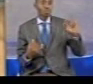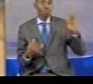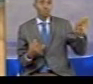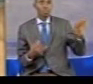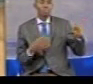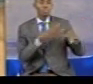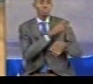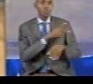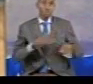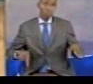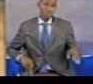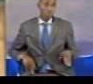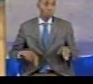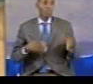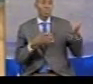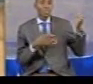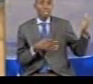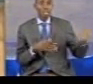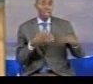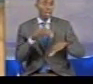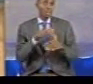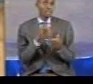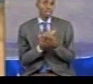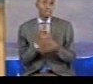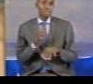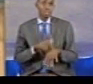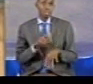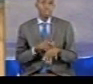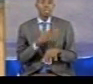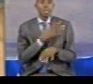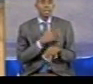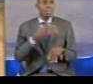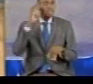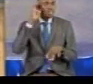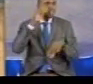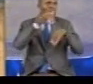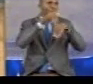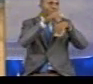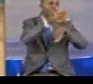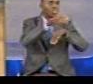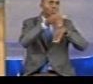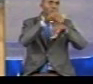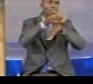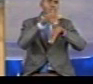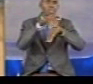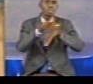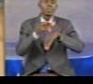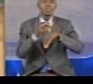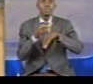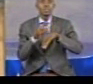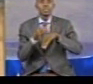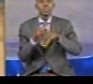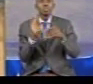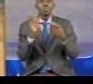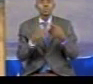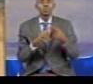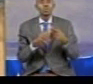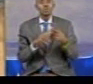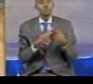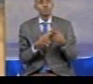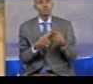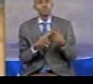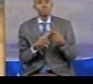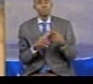the Moabites at that time. And he sent messengers therefore unto Balaam